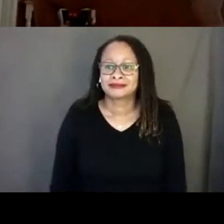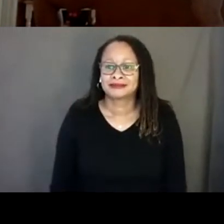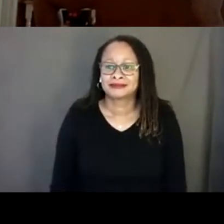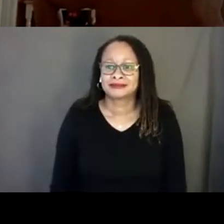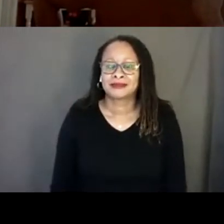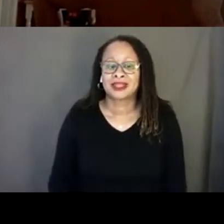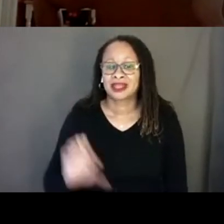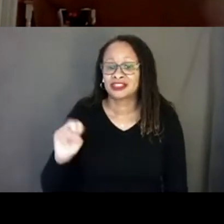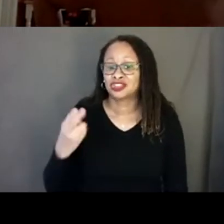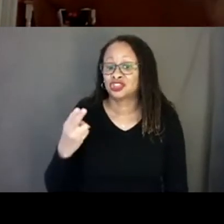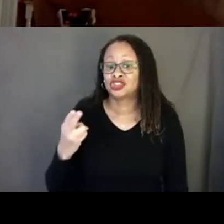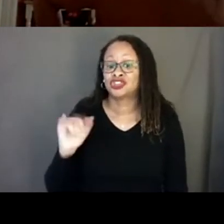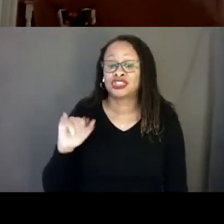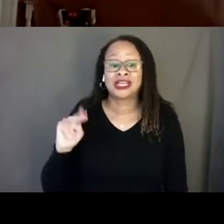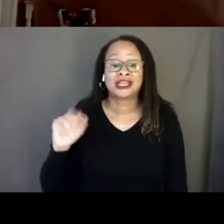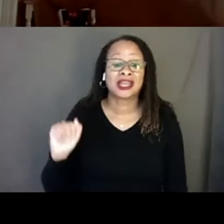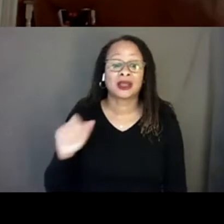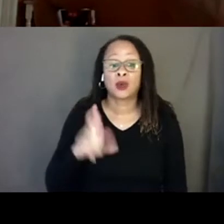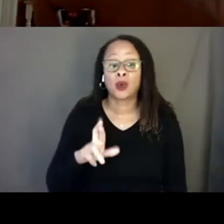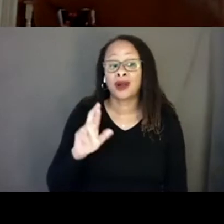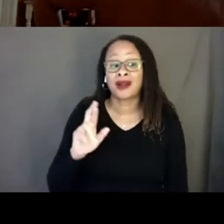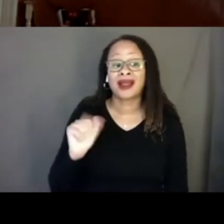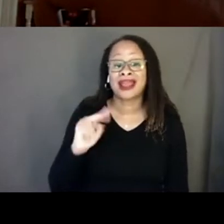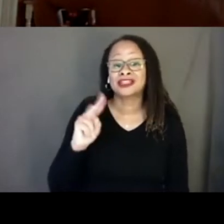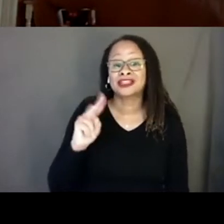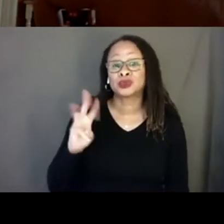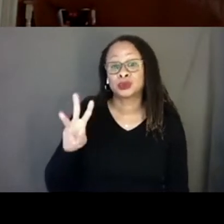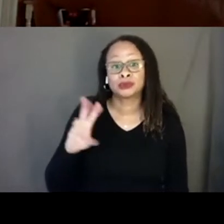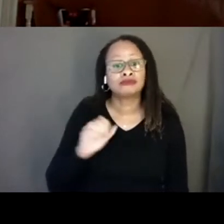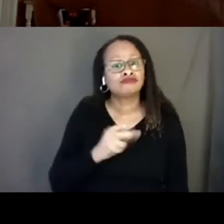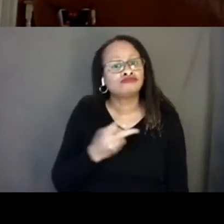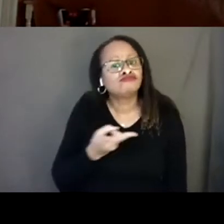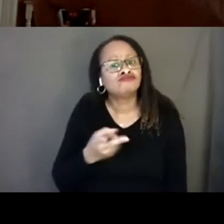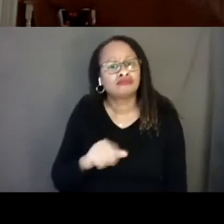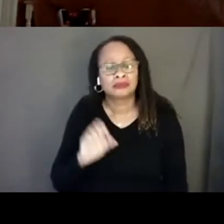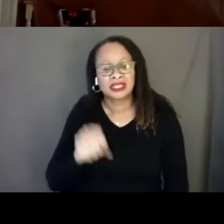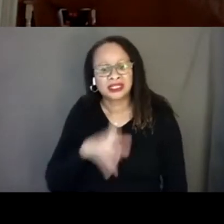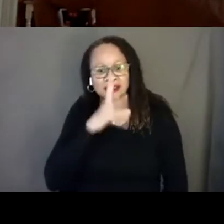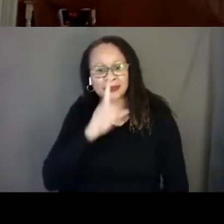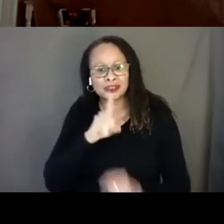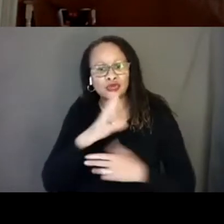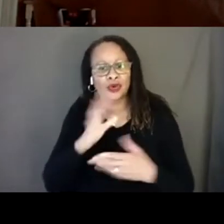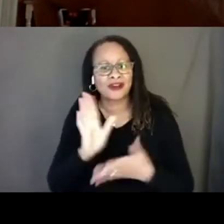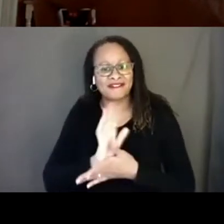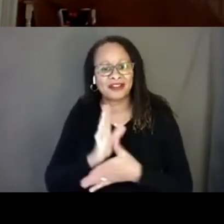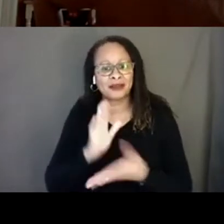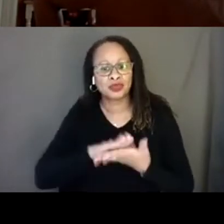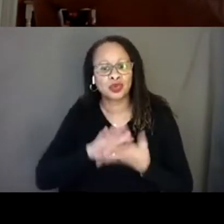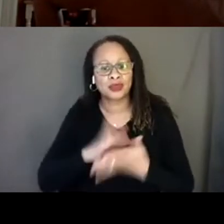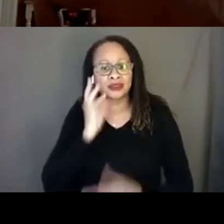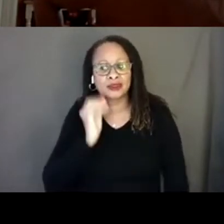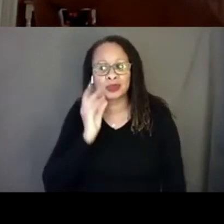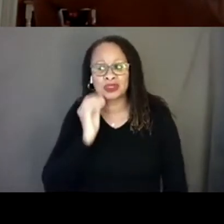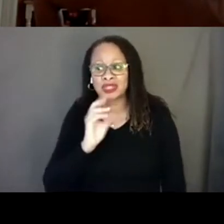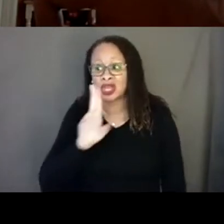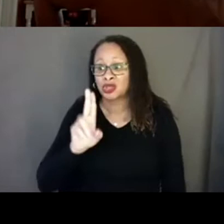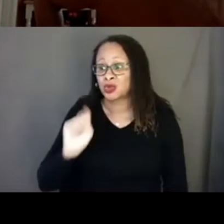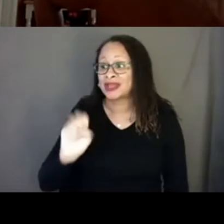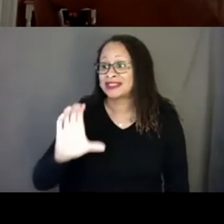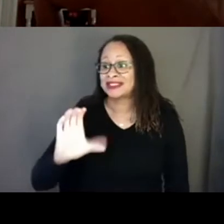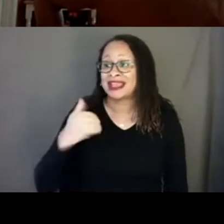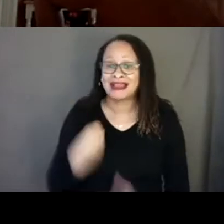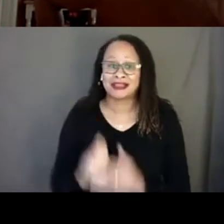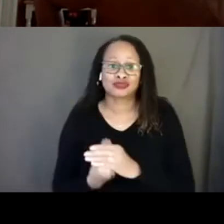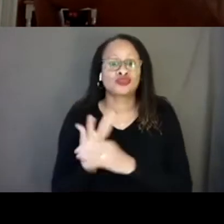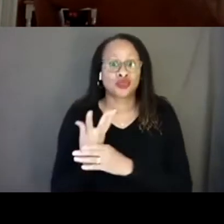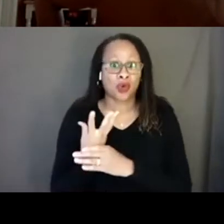Shaina, can you speak, or Andrew, speak to in your film school experience? I mean, USC has grown